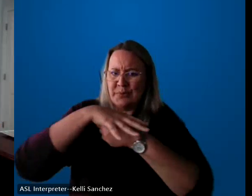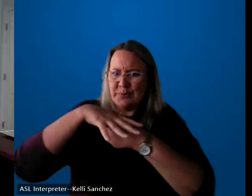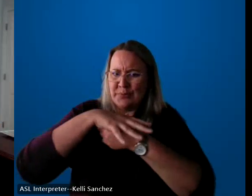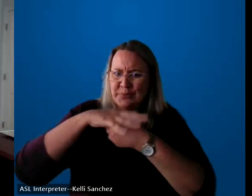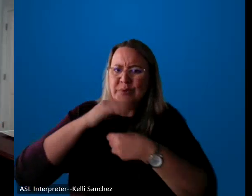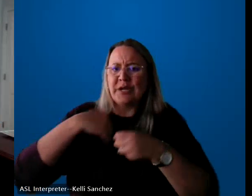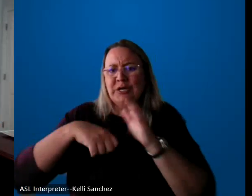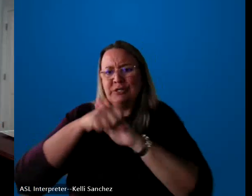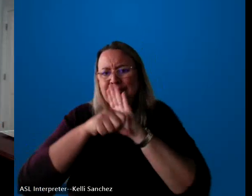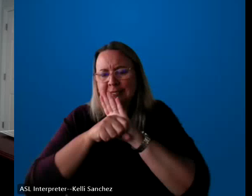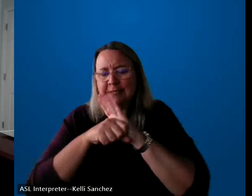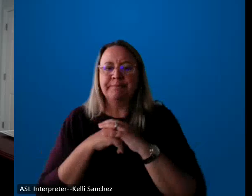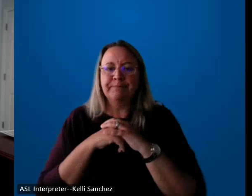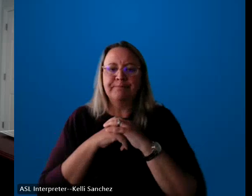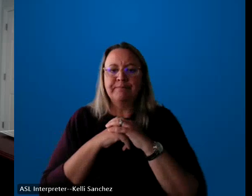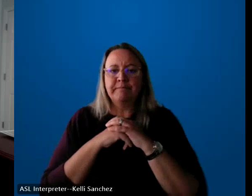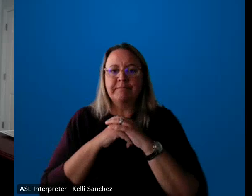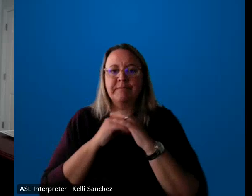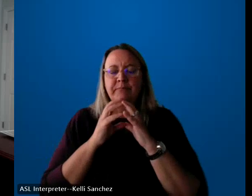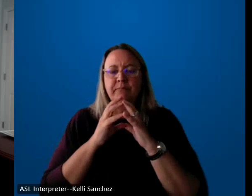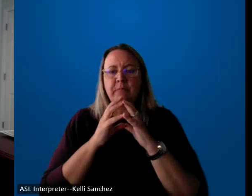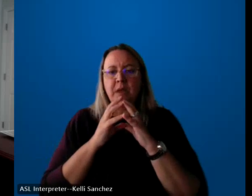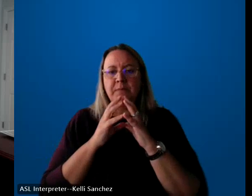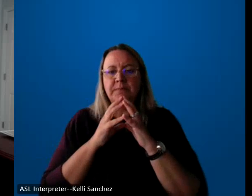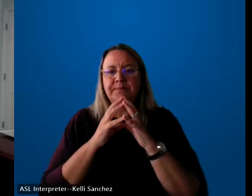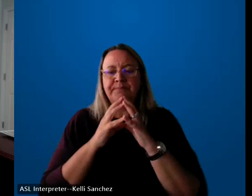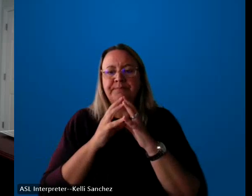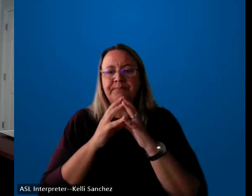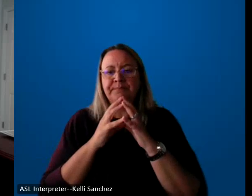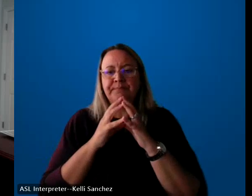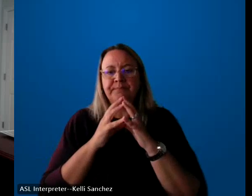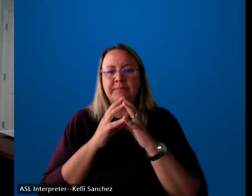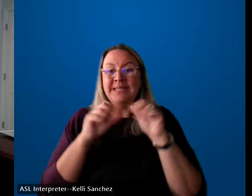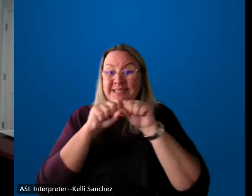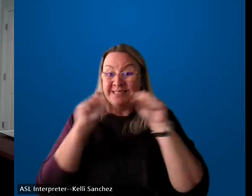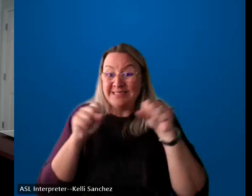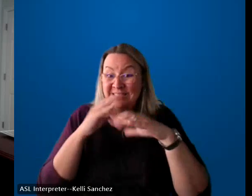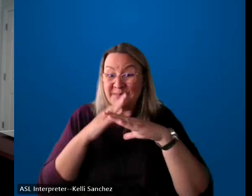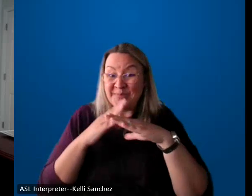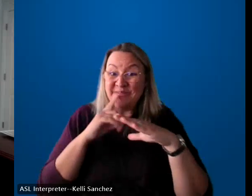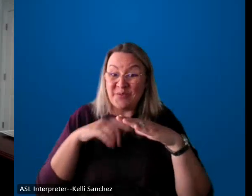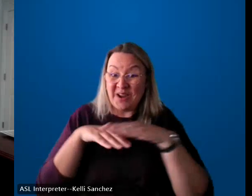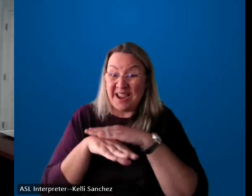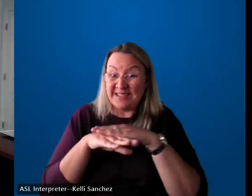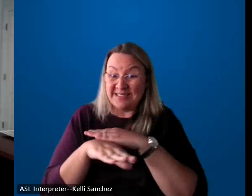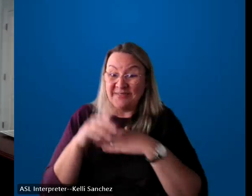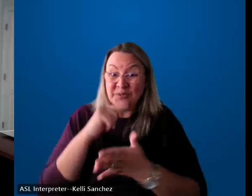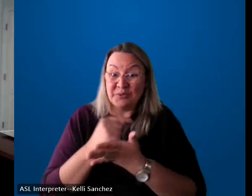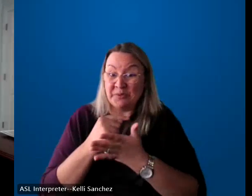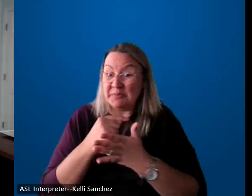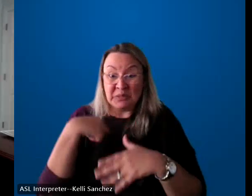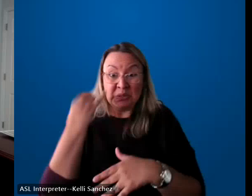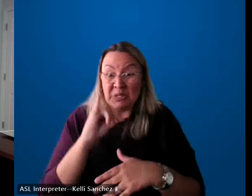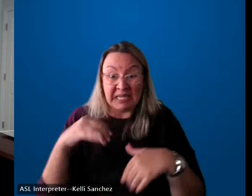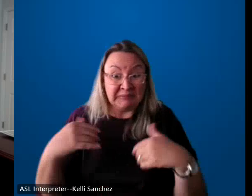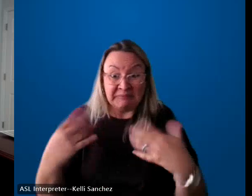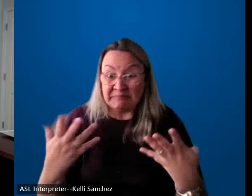state, and what I would describe as a systemic barrier for access to treatment